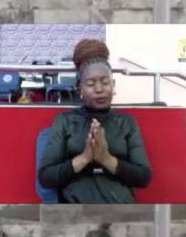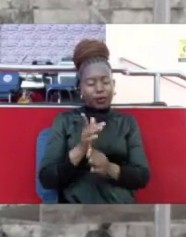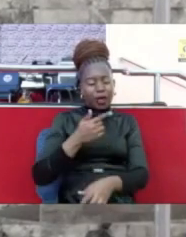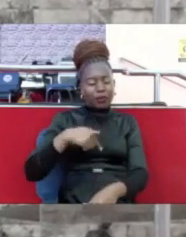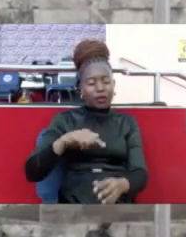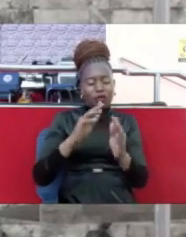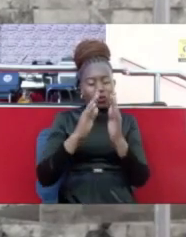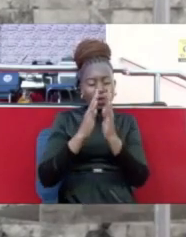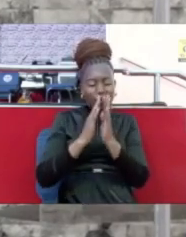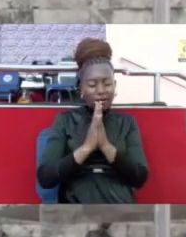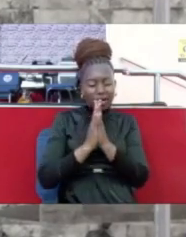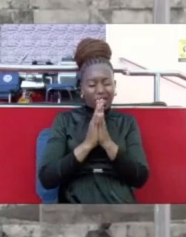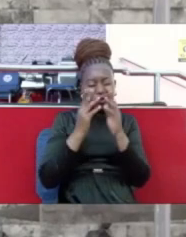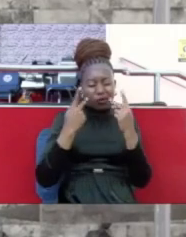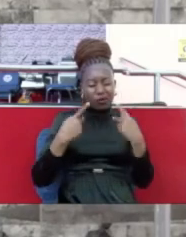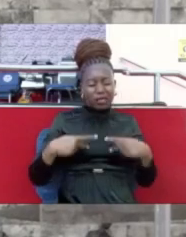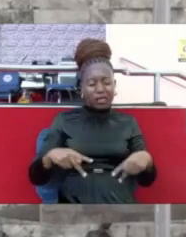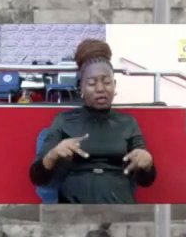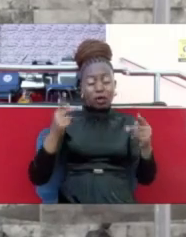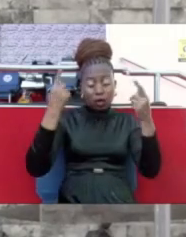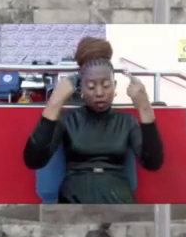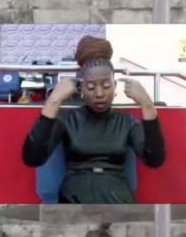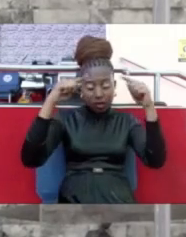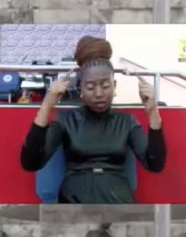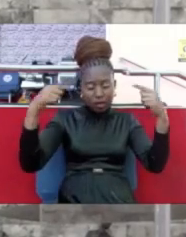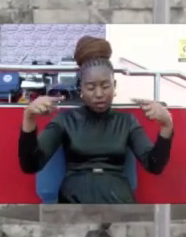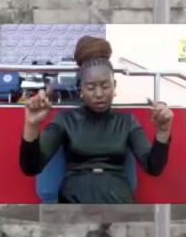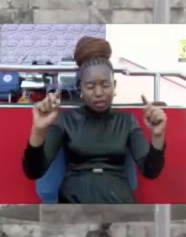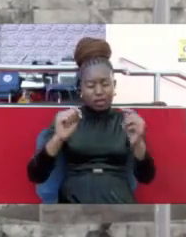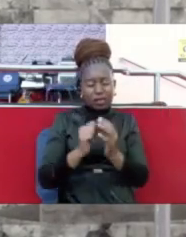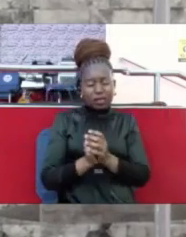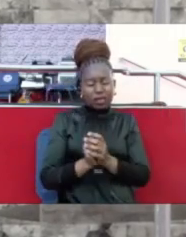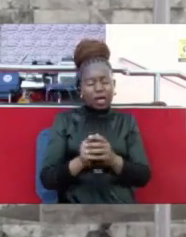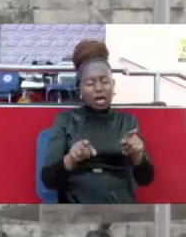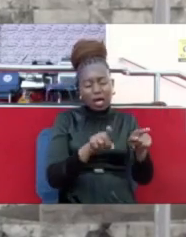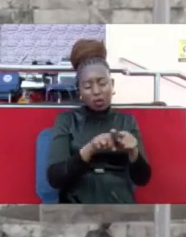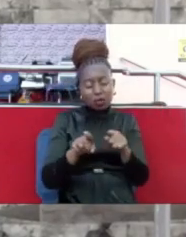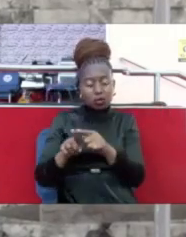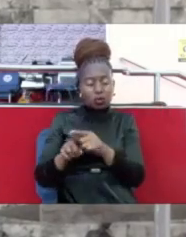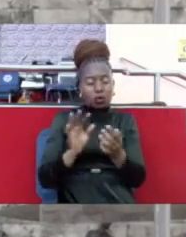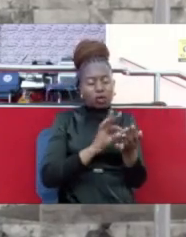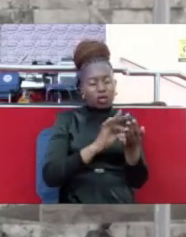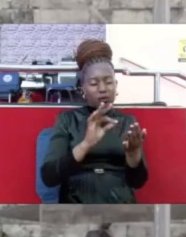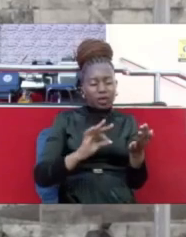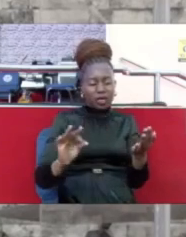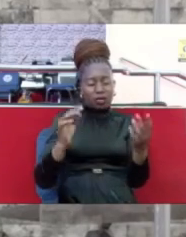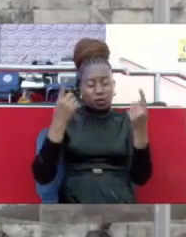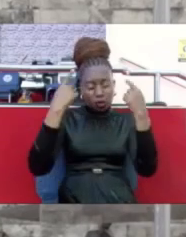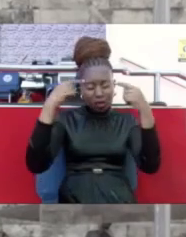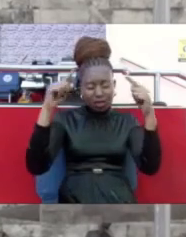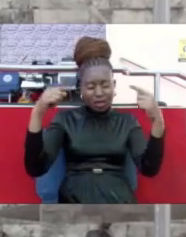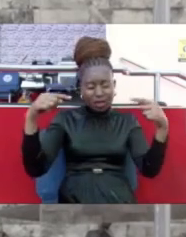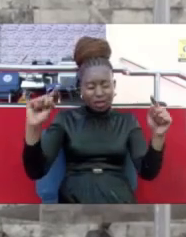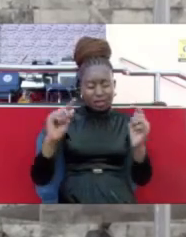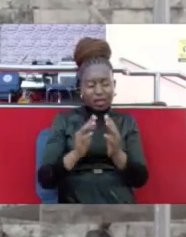for a physical breakthrough. Tunaomba kwamba uko wape upenyo. As well as a spiritual. Hata upenyo wa kiroho. And we put